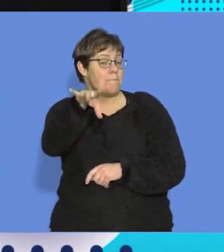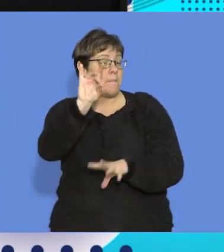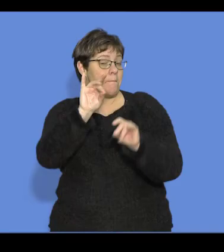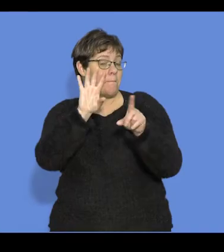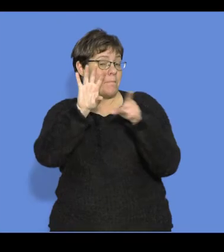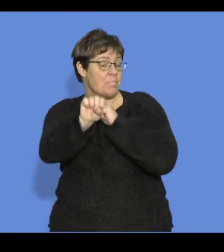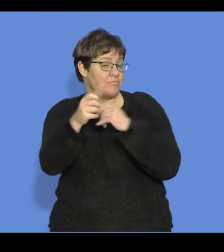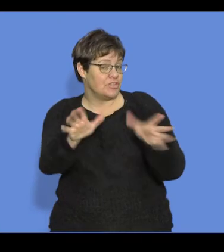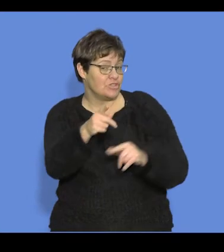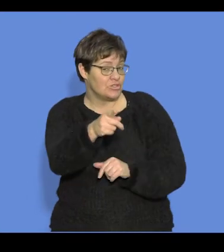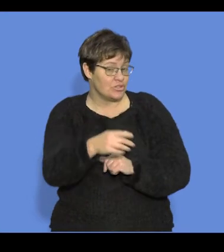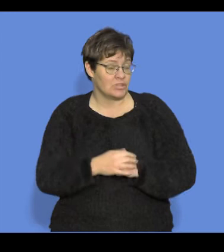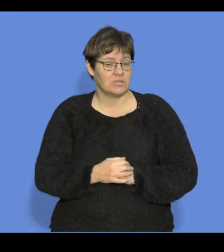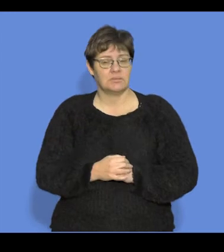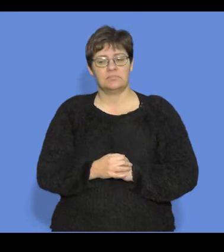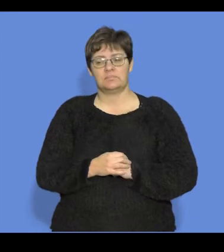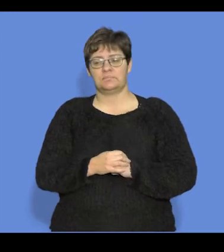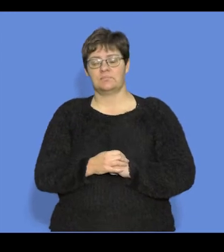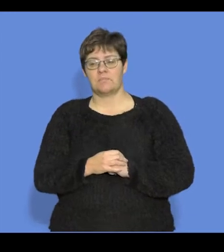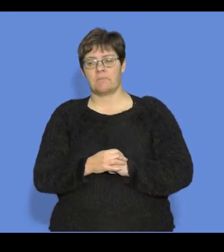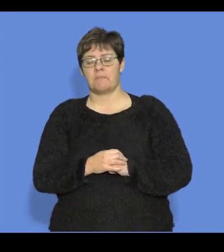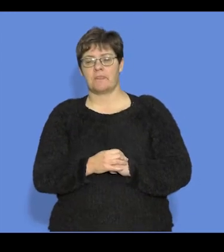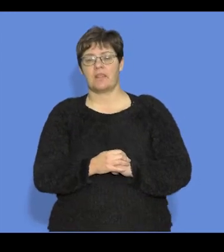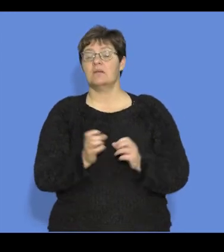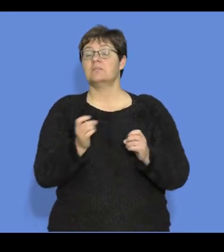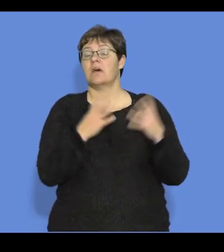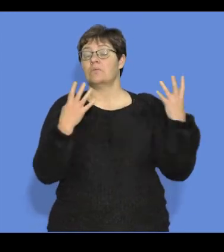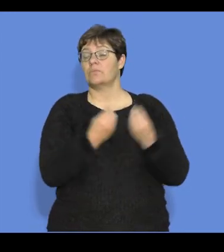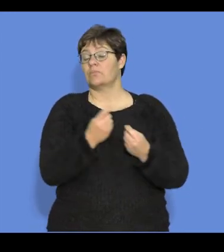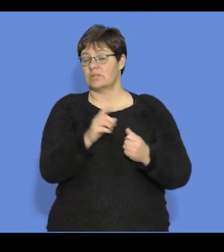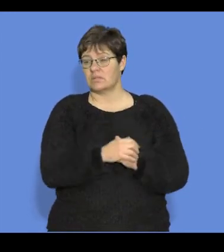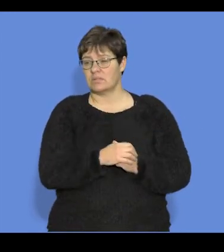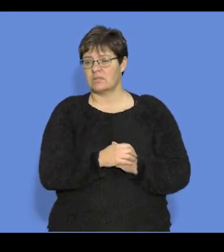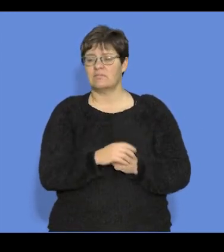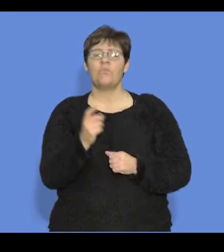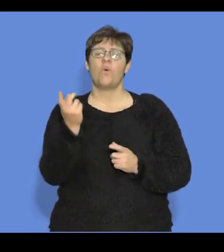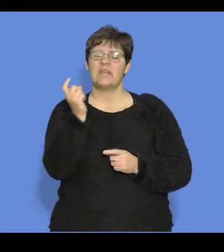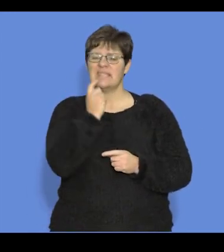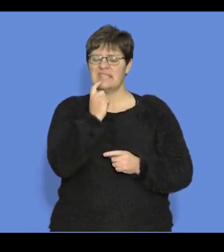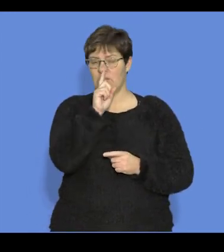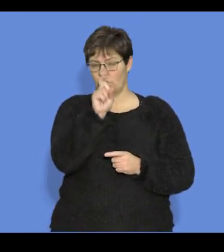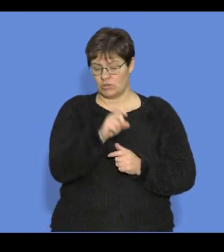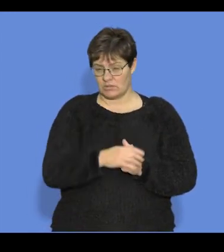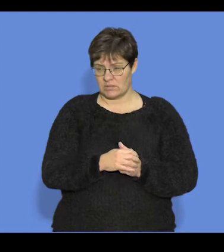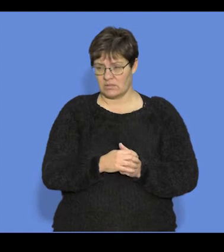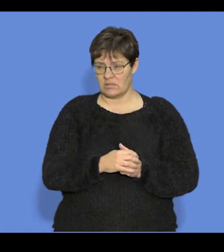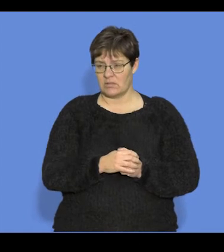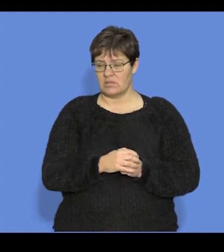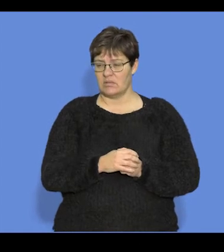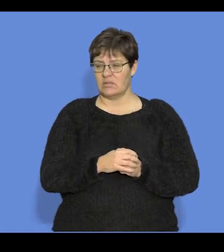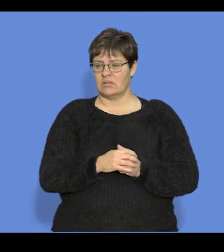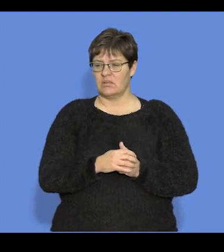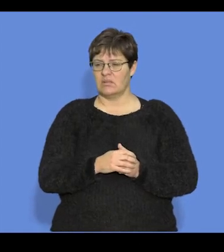up? So, if we have a look, it starts off with easiest questions.